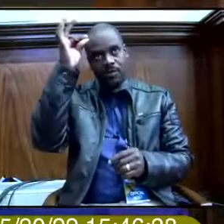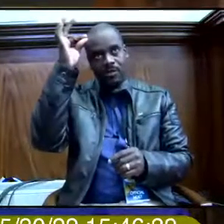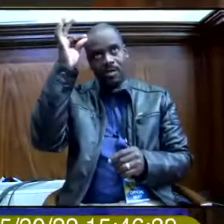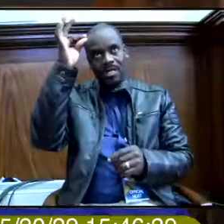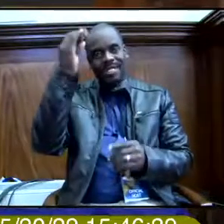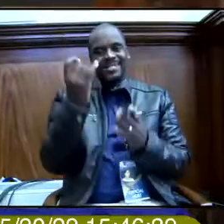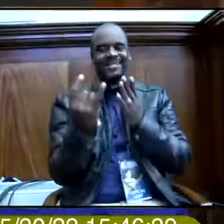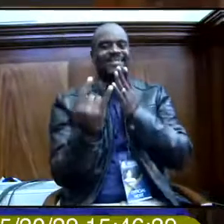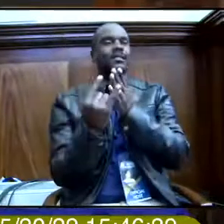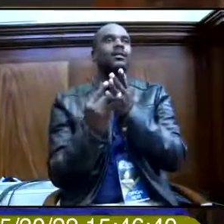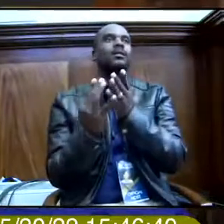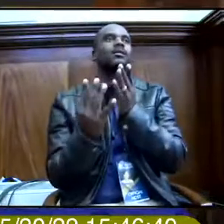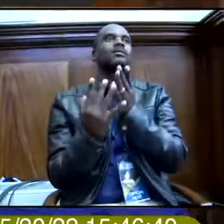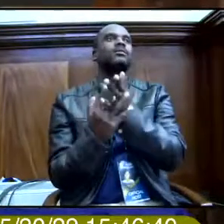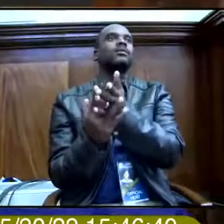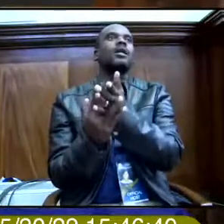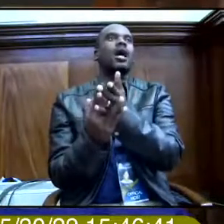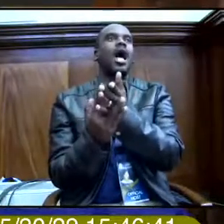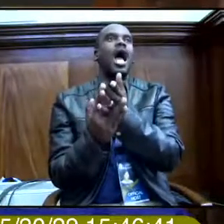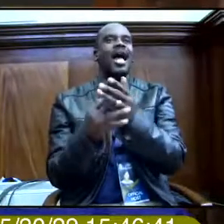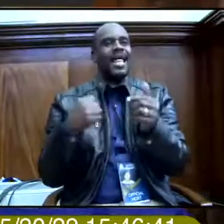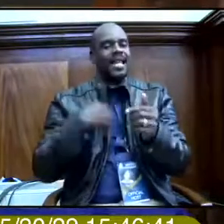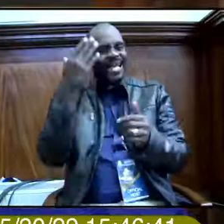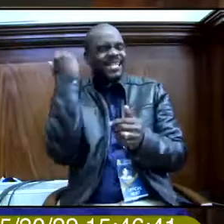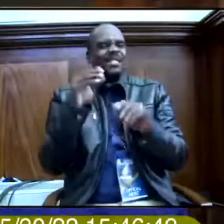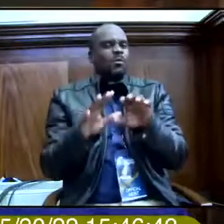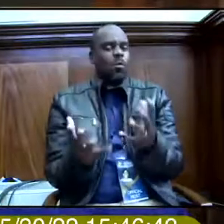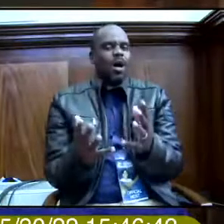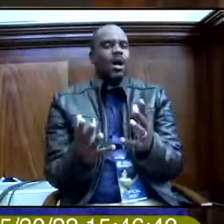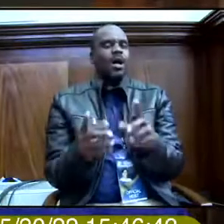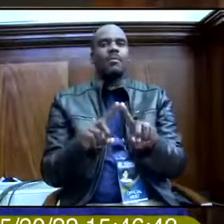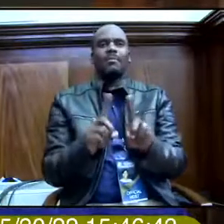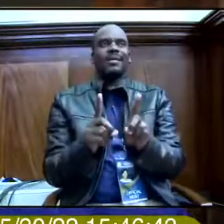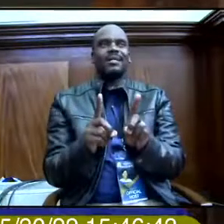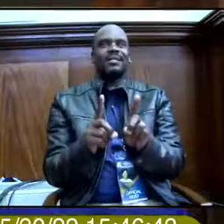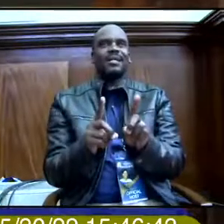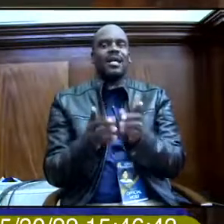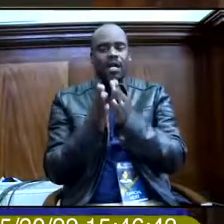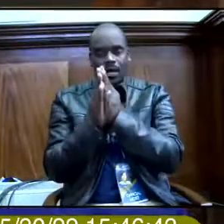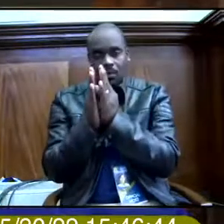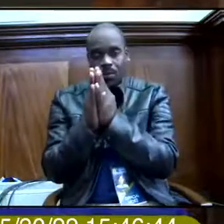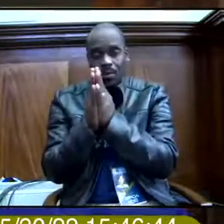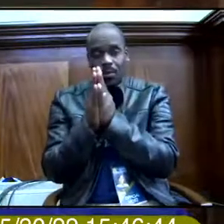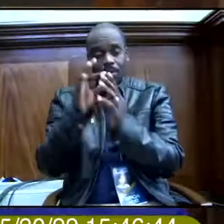how but maybe you'll be able to to intervene